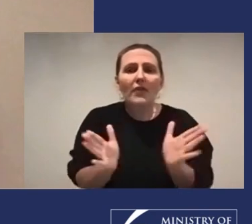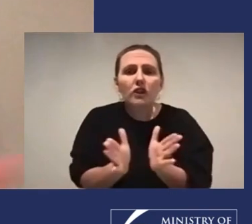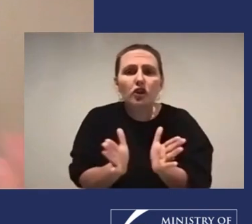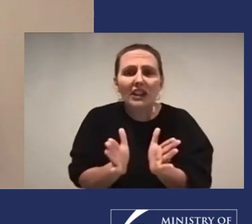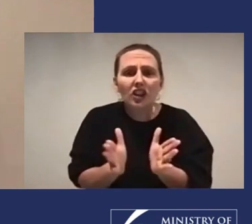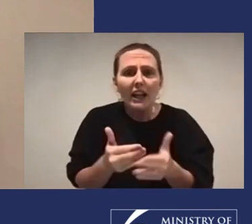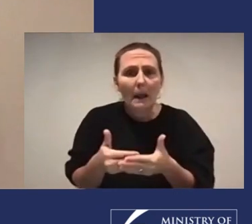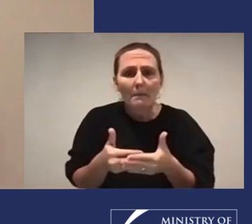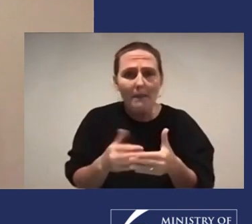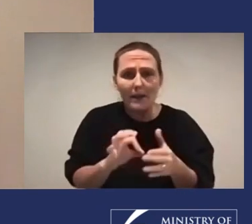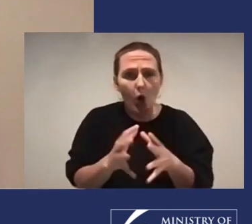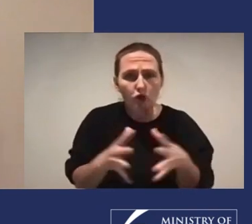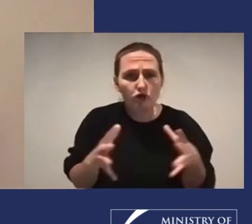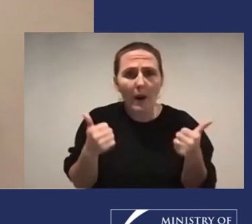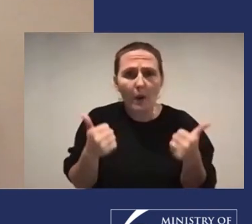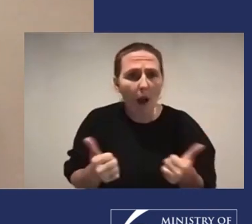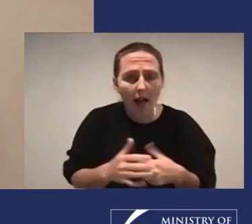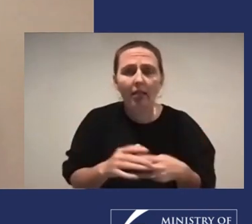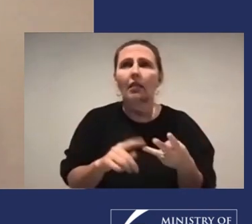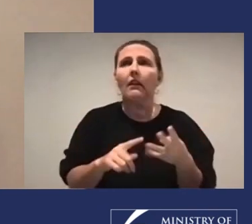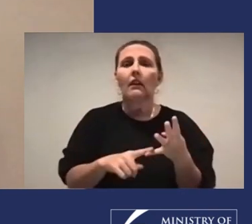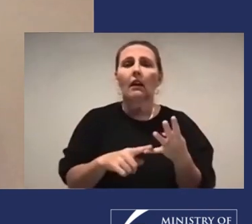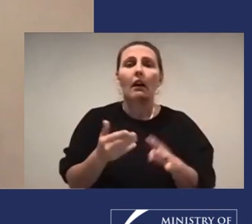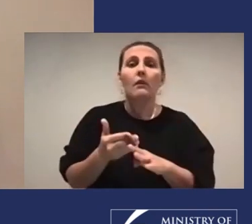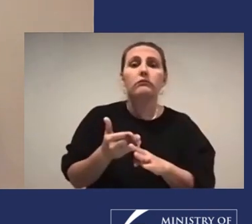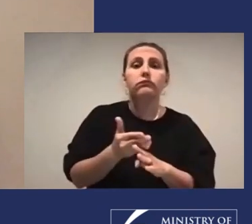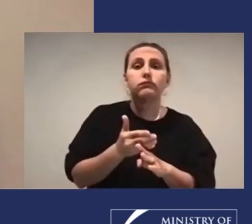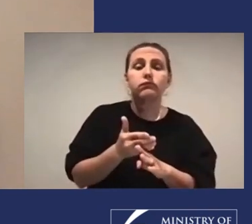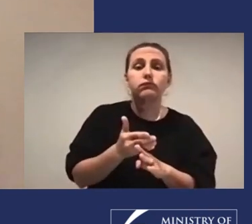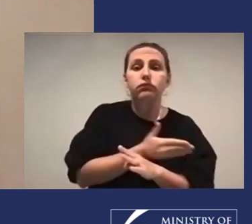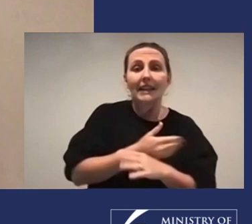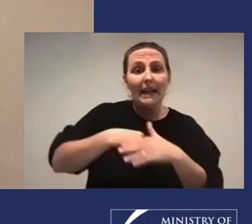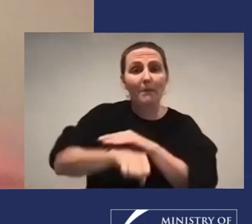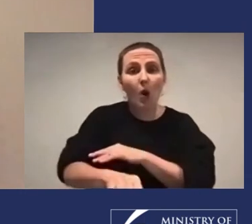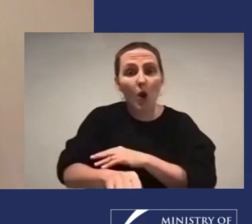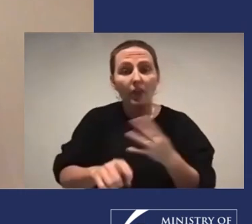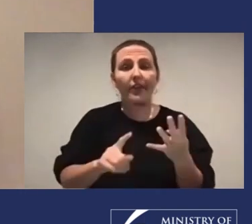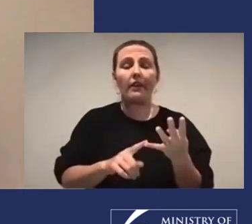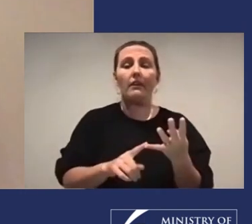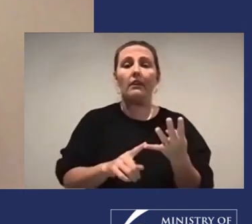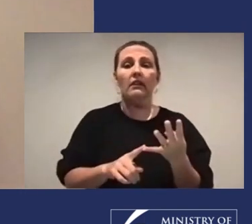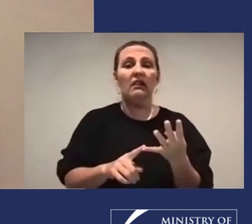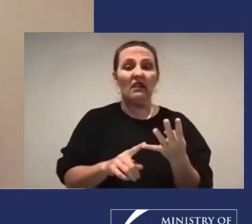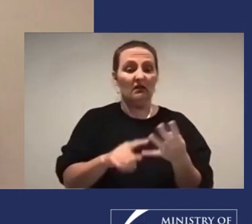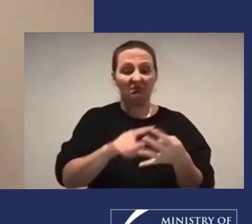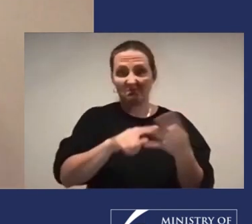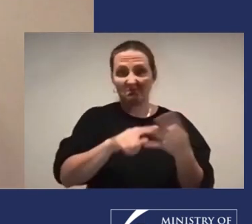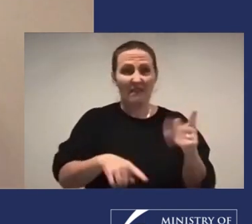potential, preterm birth, none of these things were higher than the reported background risk